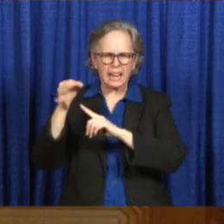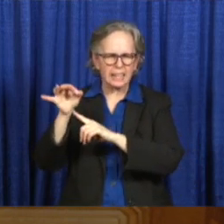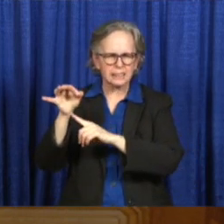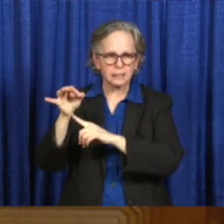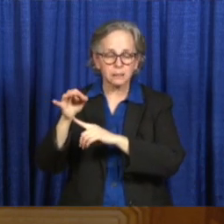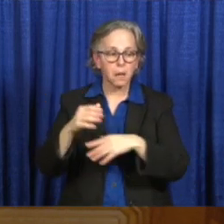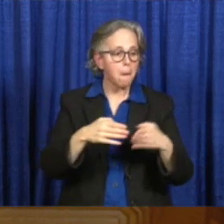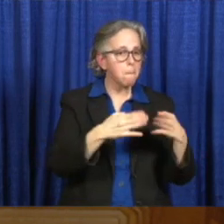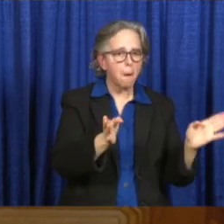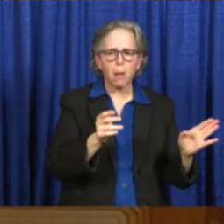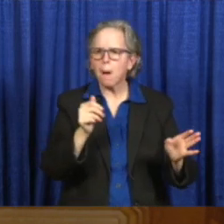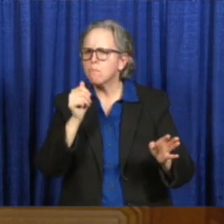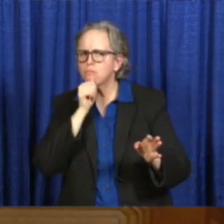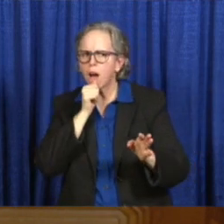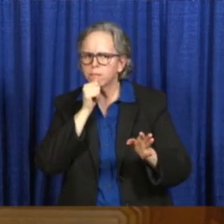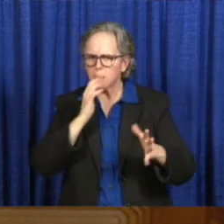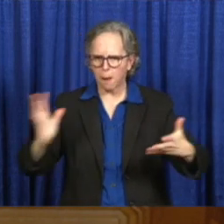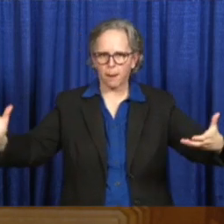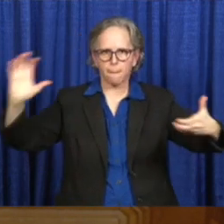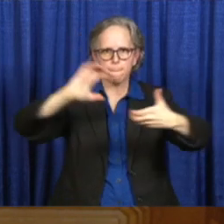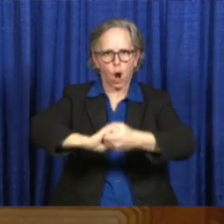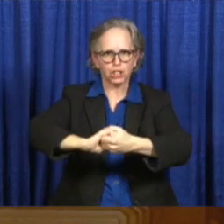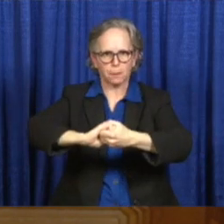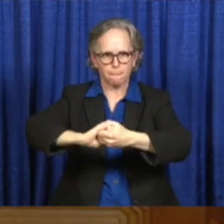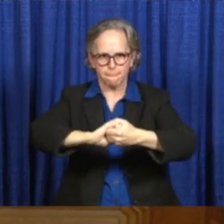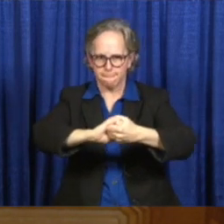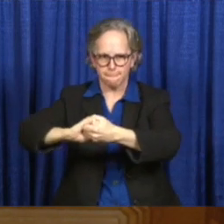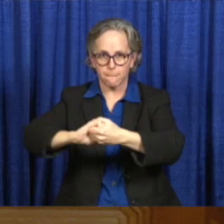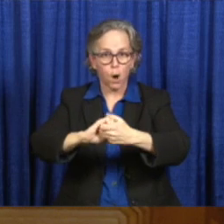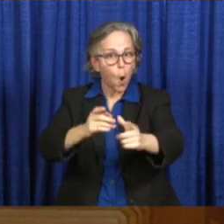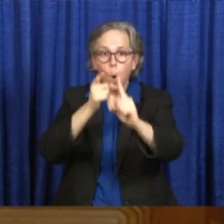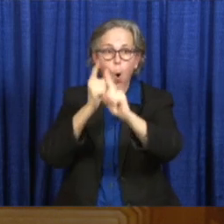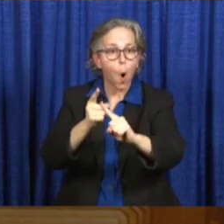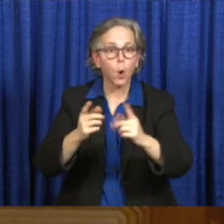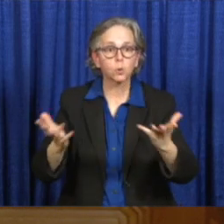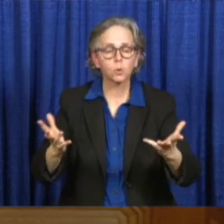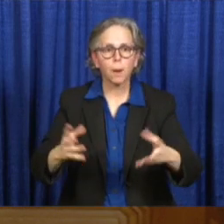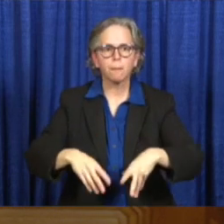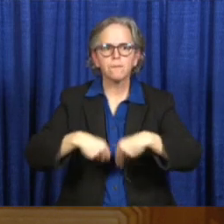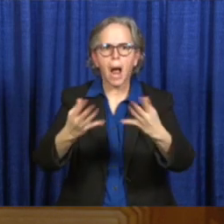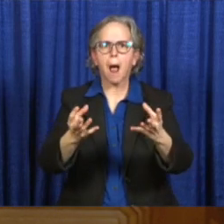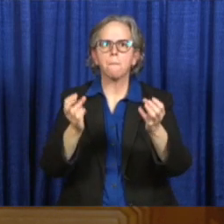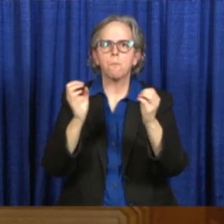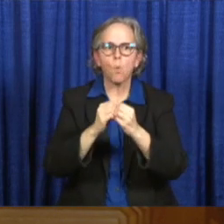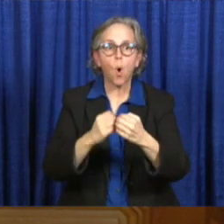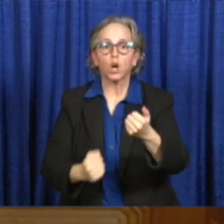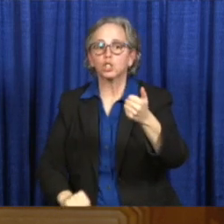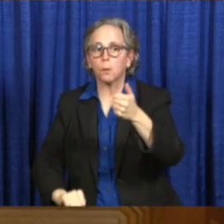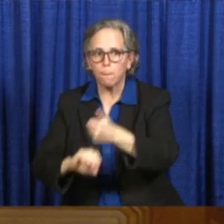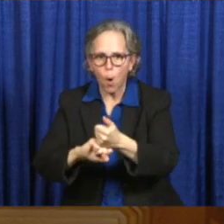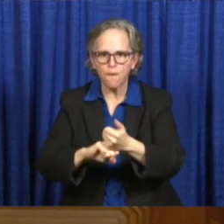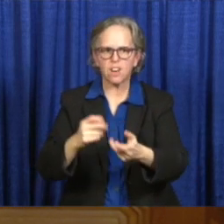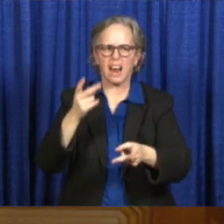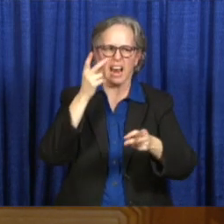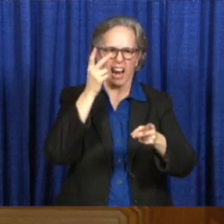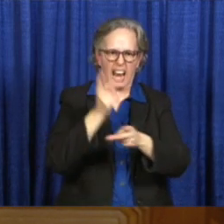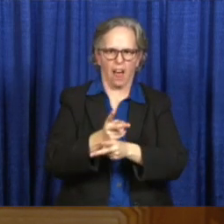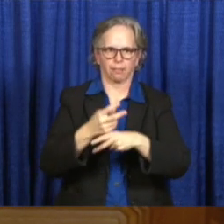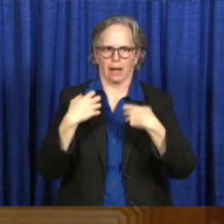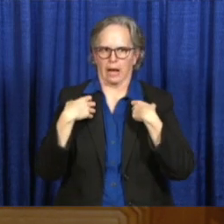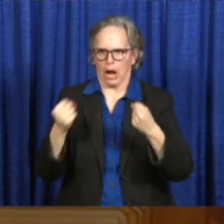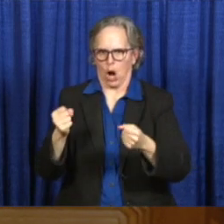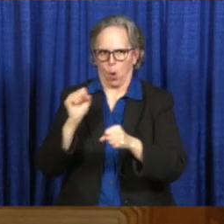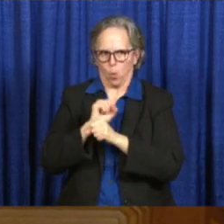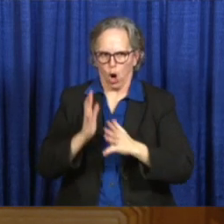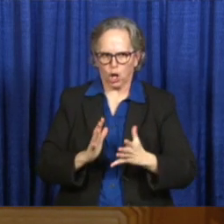better coordinating efforts to provide healthcare workers and first responders with the PPE and other medical devices